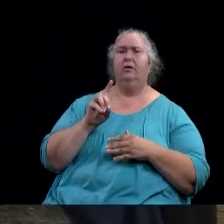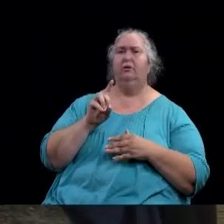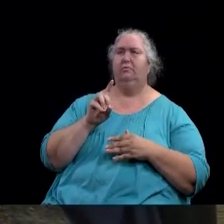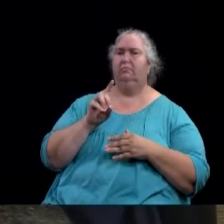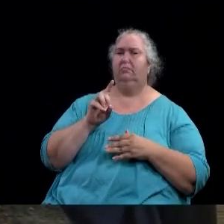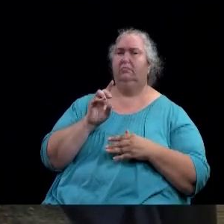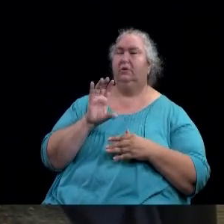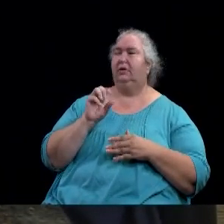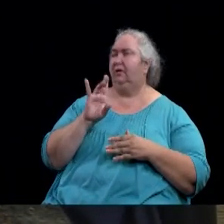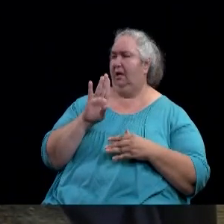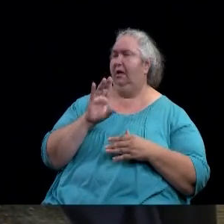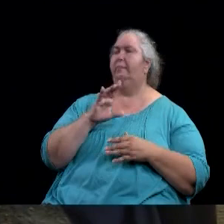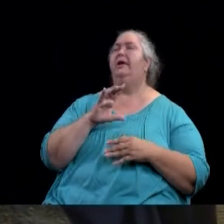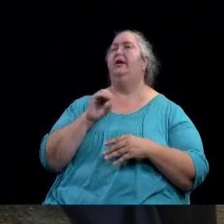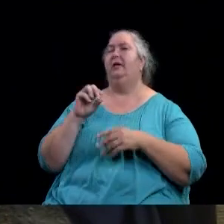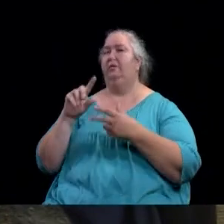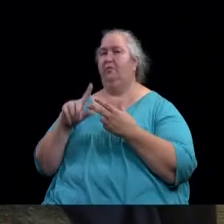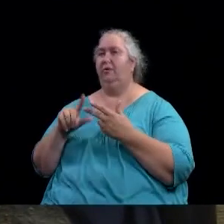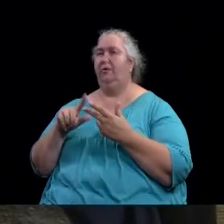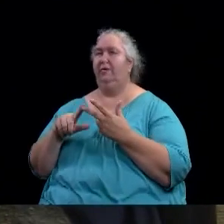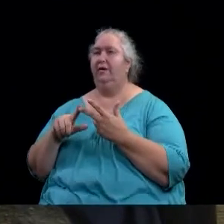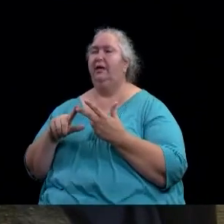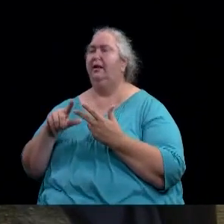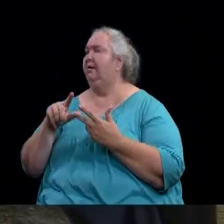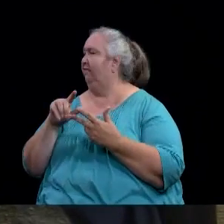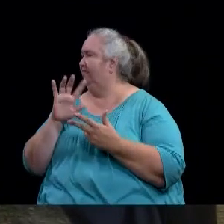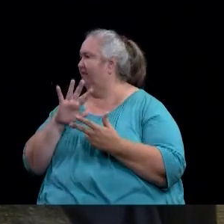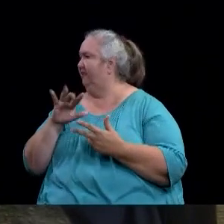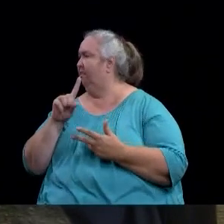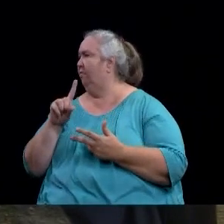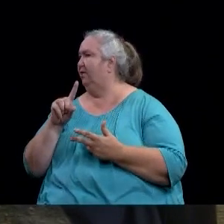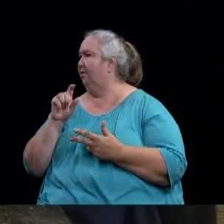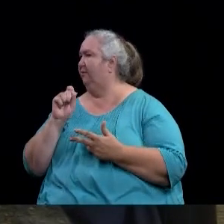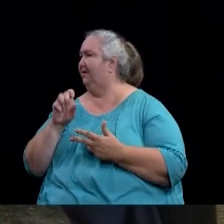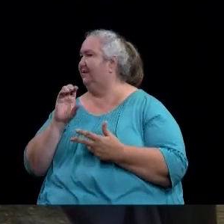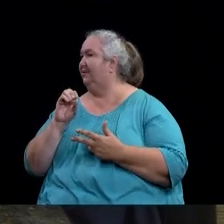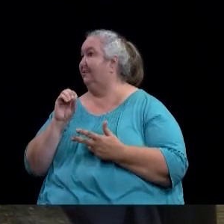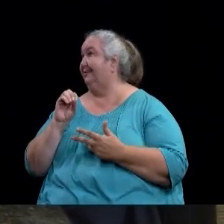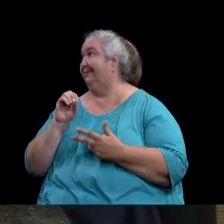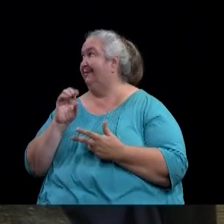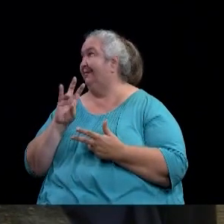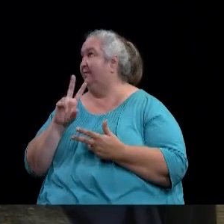Section 551.072, and 4, economic development, Texas Open Meetings Act,